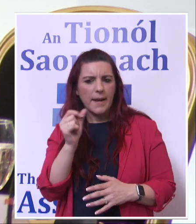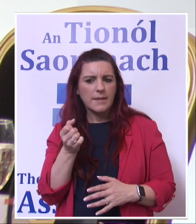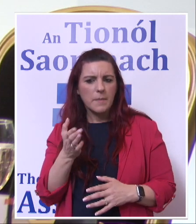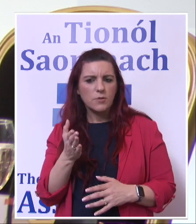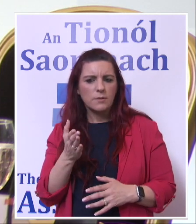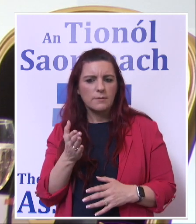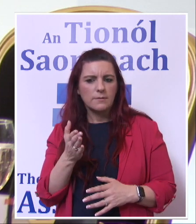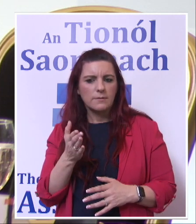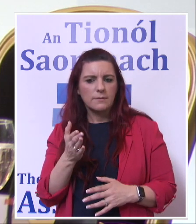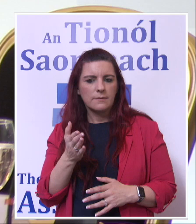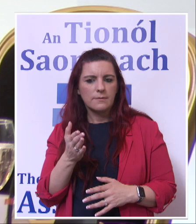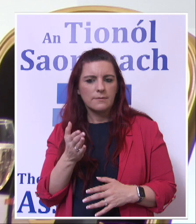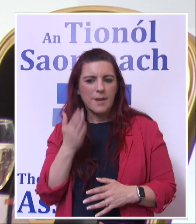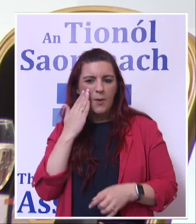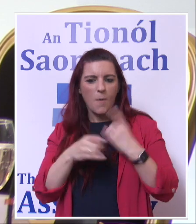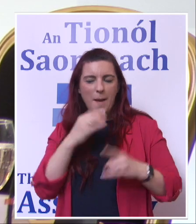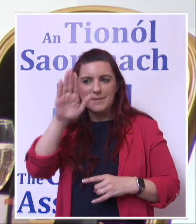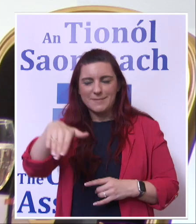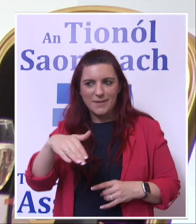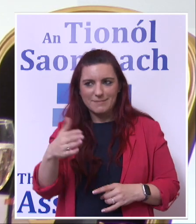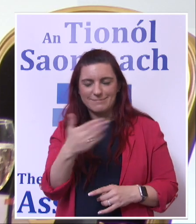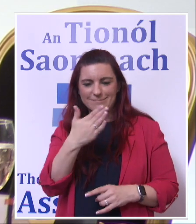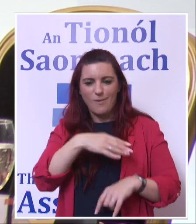I know what happened. You got an earlier version, not to worry.